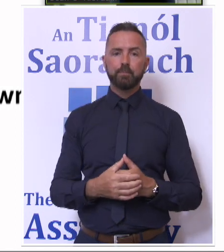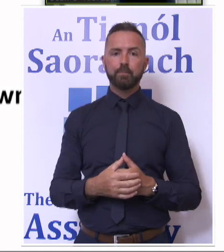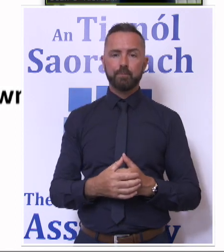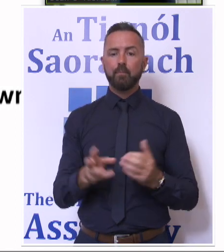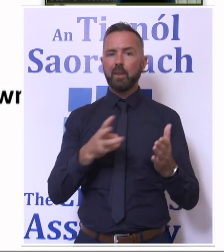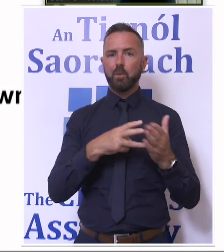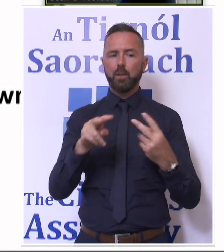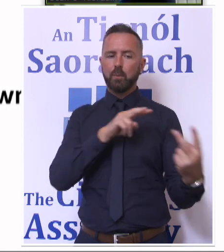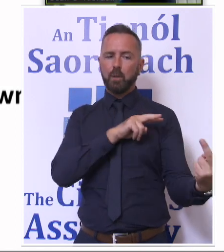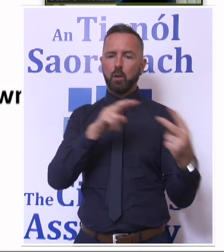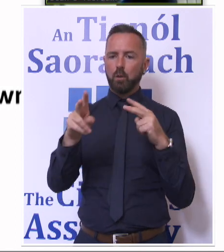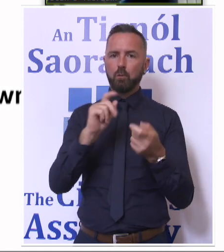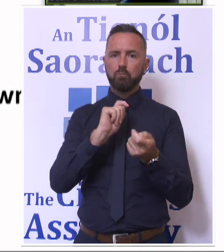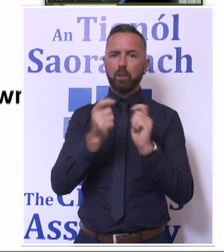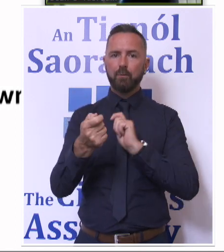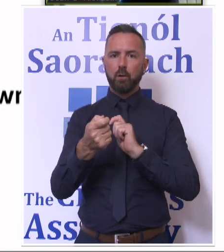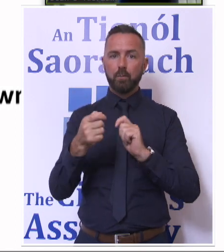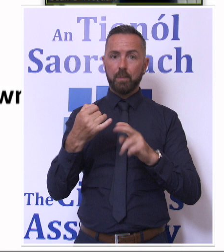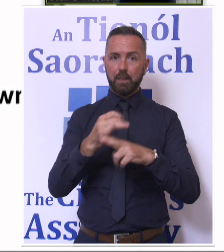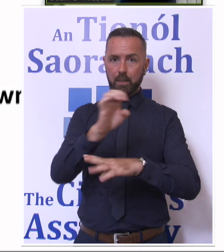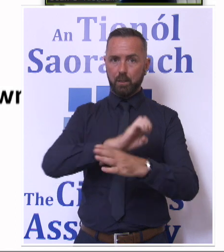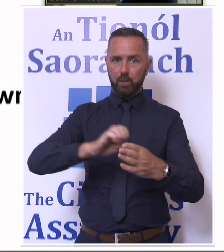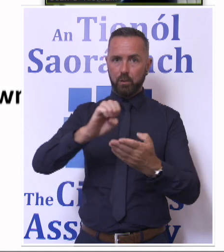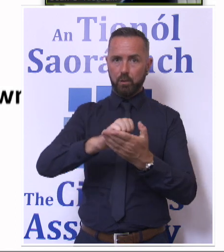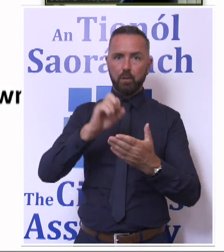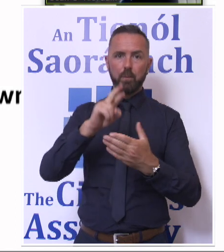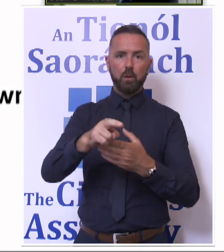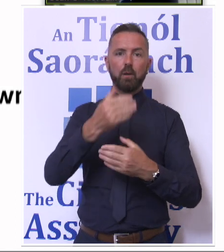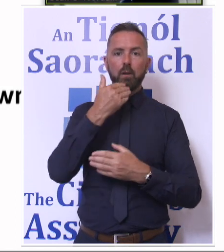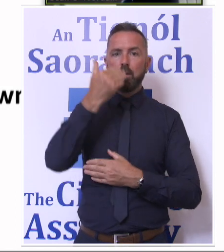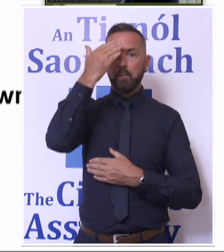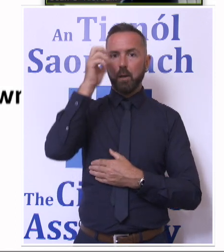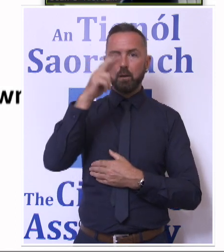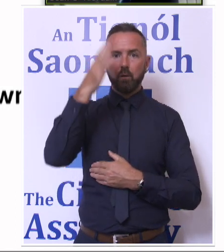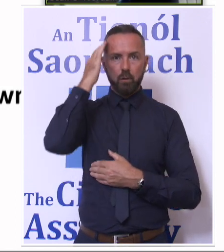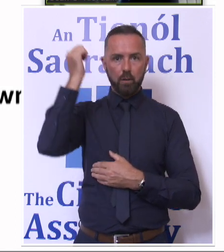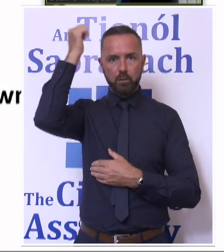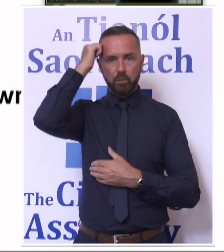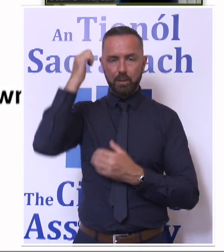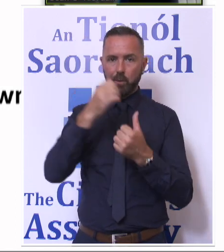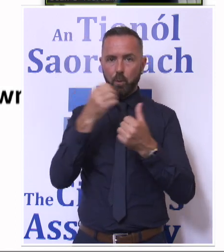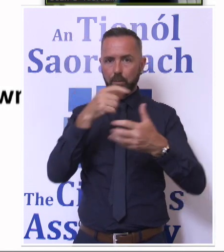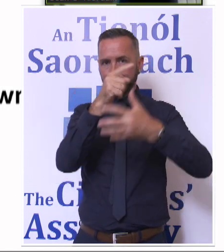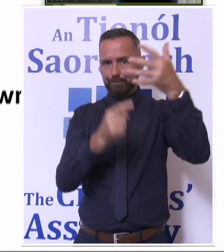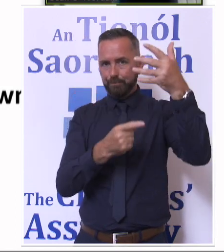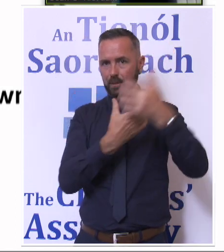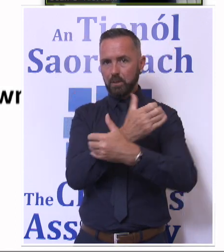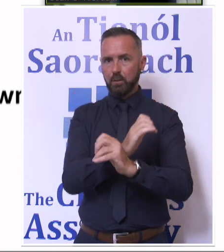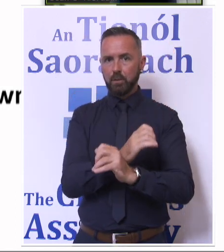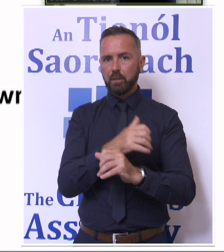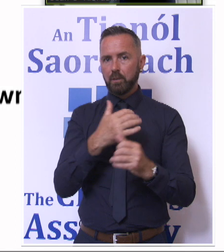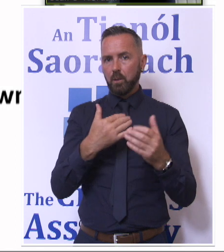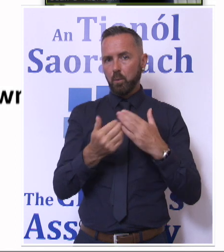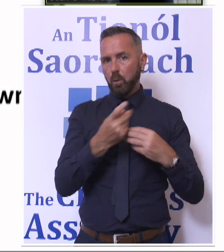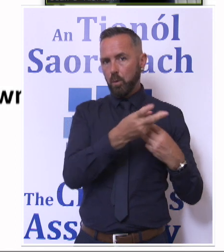we look at the reform of local government, whether it's here in Europe or indeed in the States or in Australia and elsewhere. Are there things that work